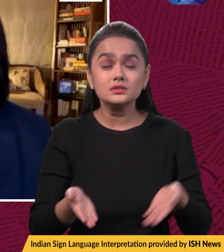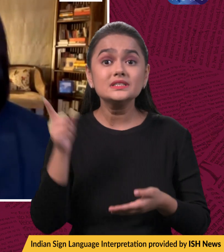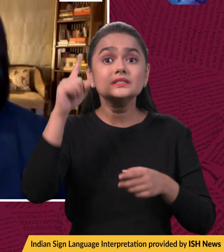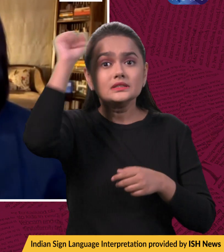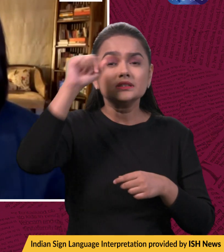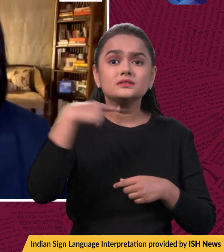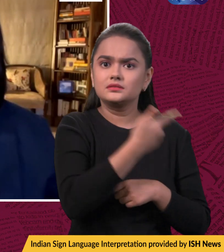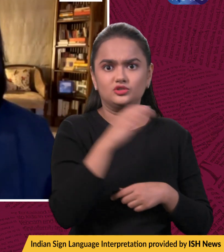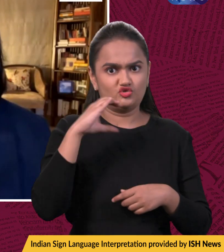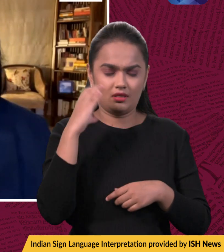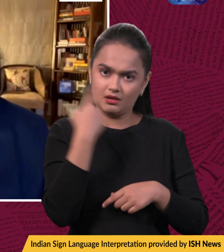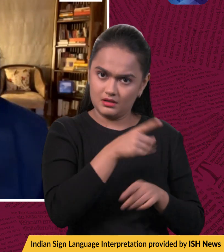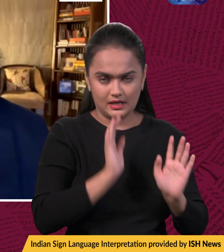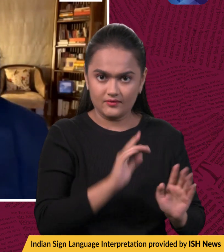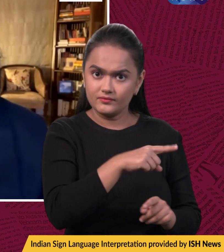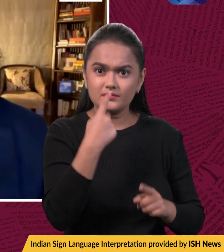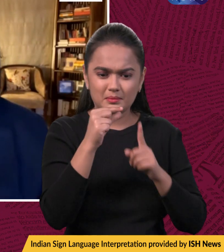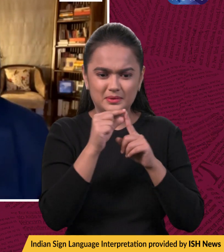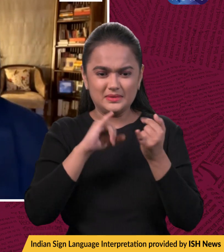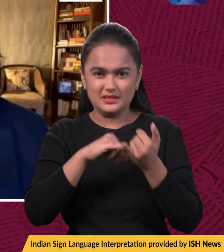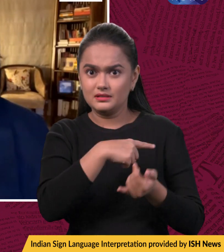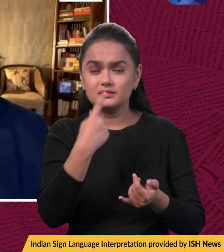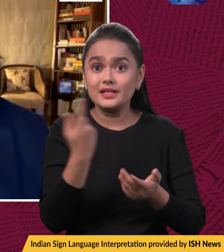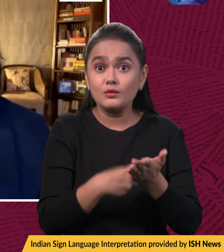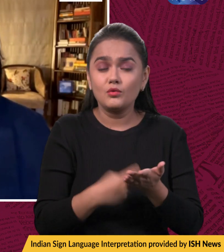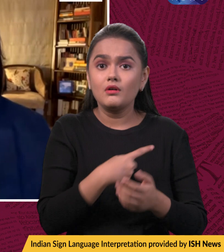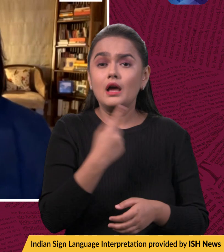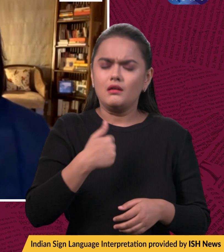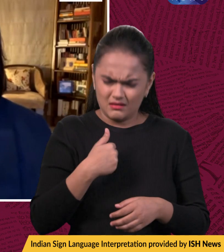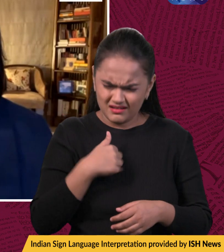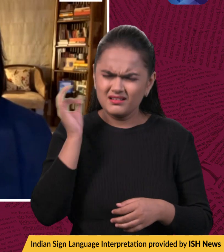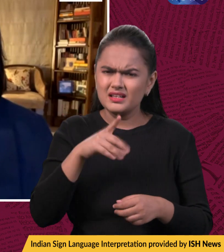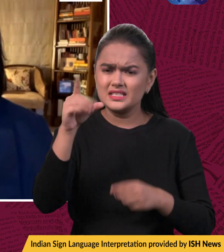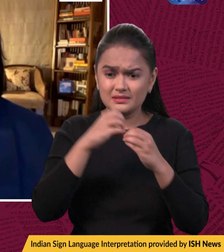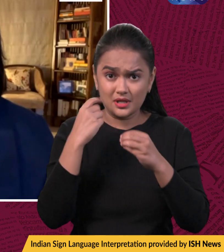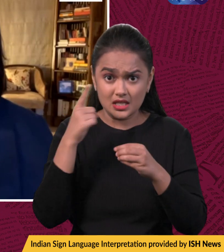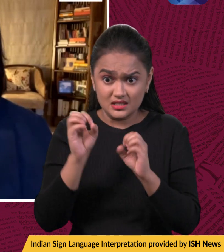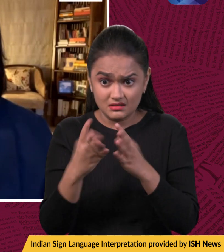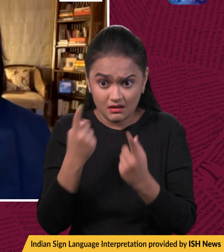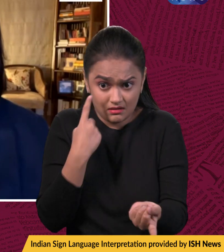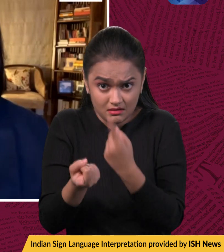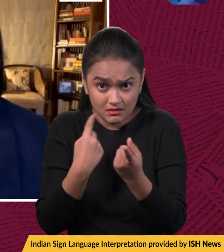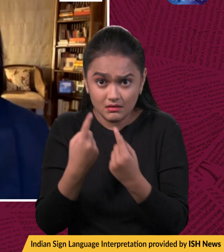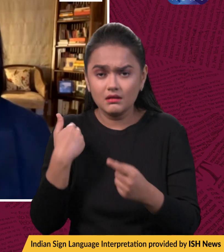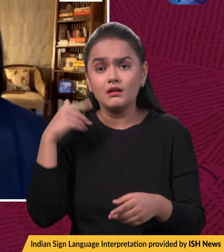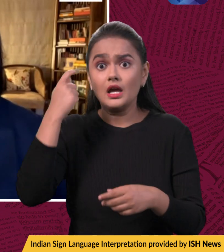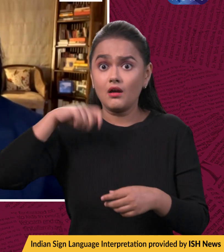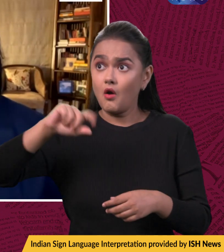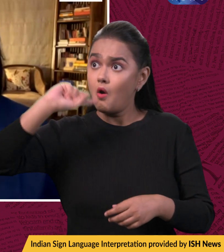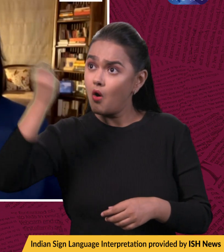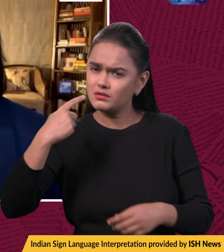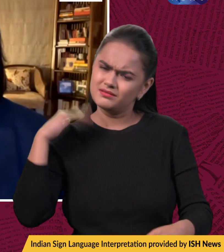he was in Chandigarh. According to the Indian Express, Param Bir Singh told reporters, and I quote, "I will join the investigation as directed by the